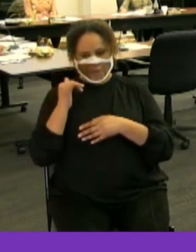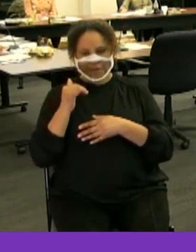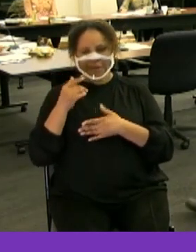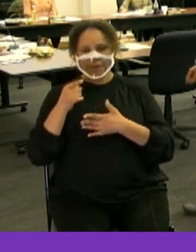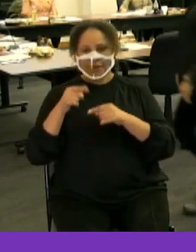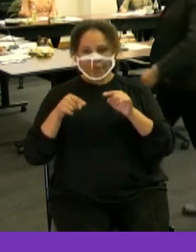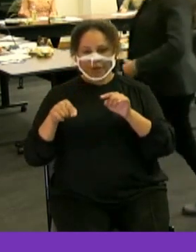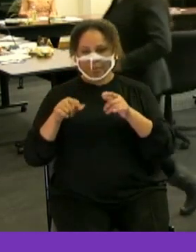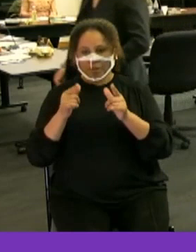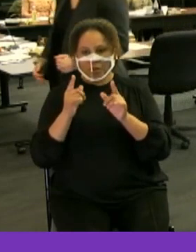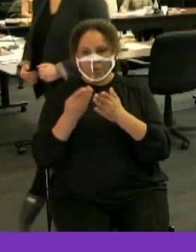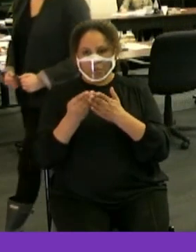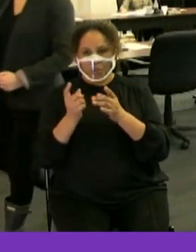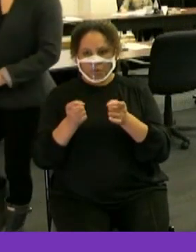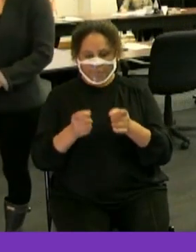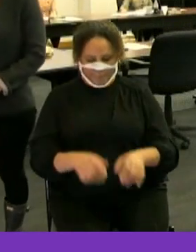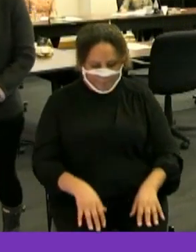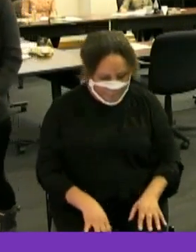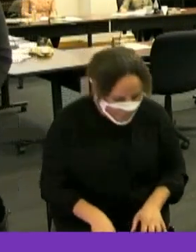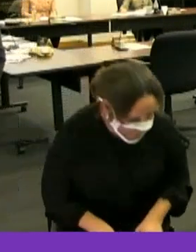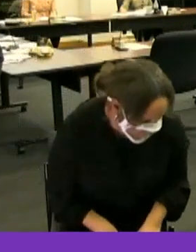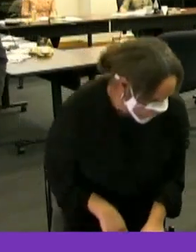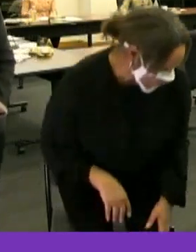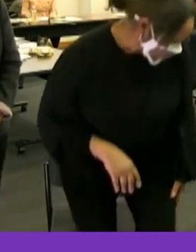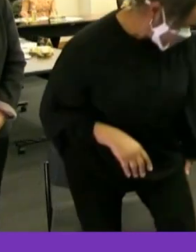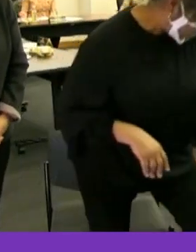Okay. Okay. And did you say that it was for